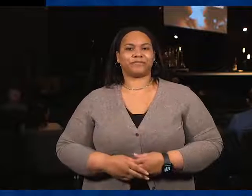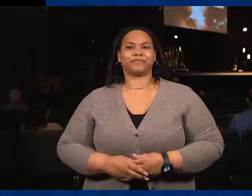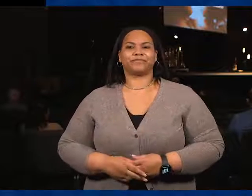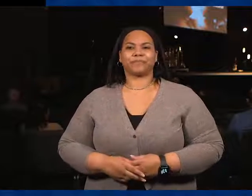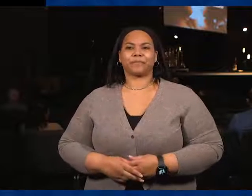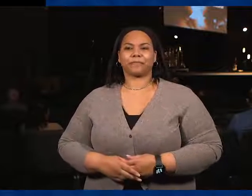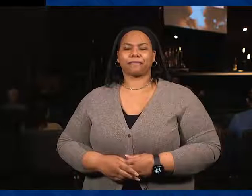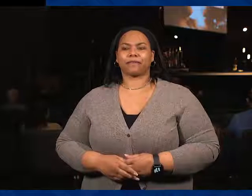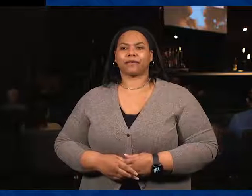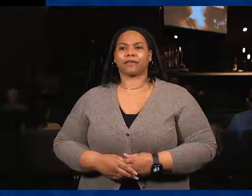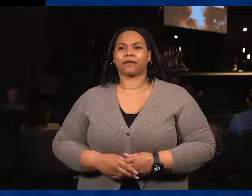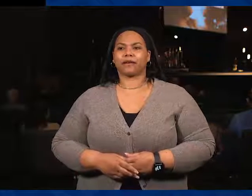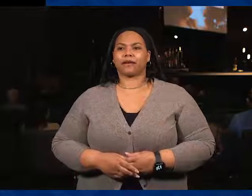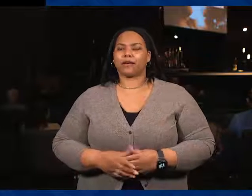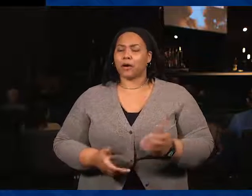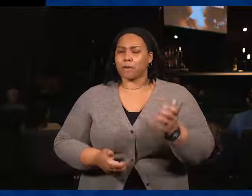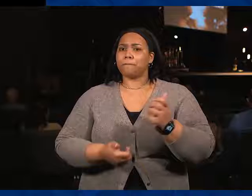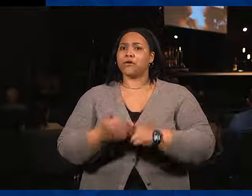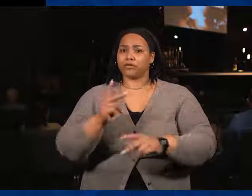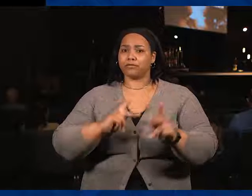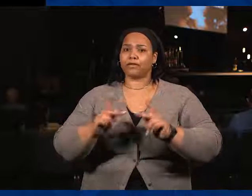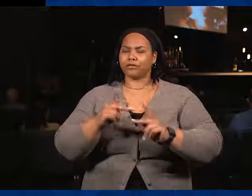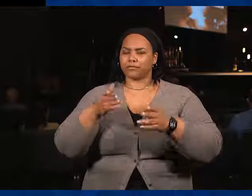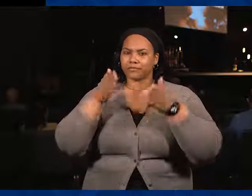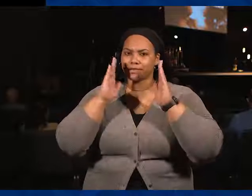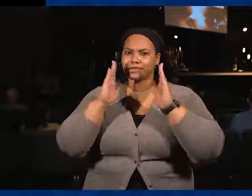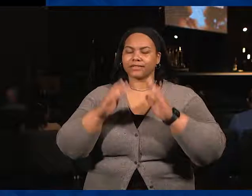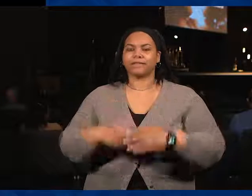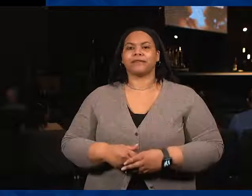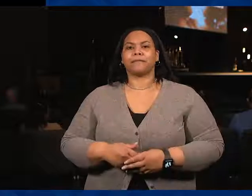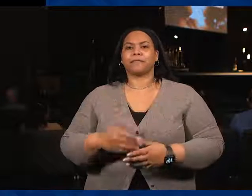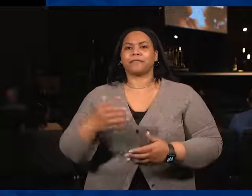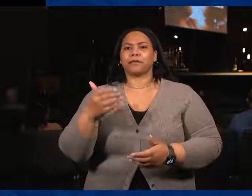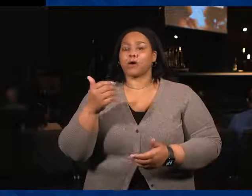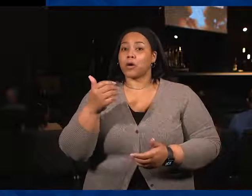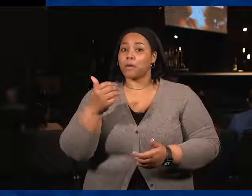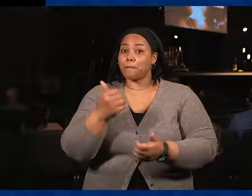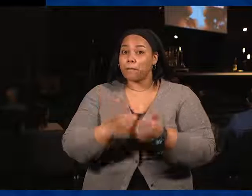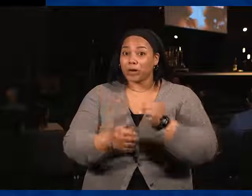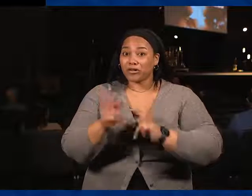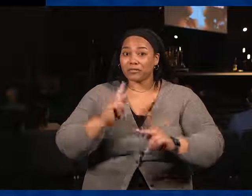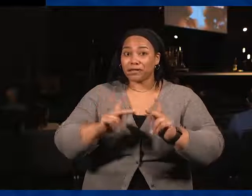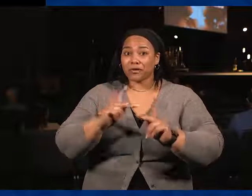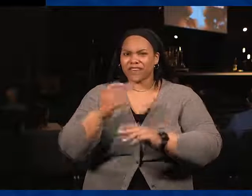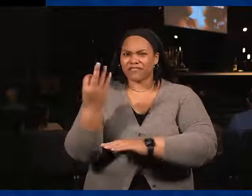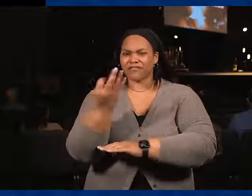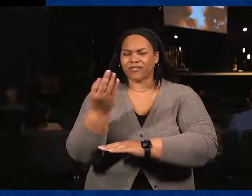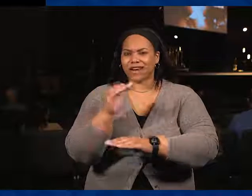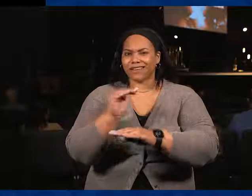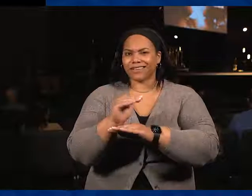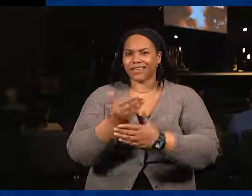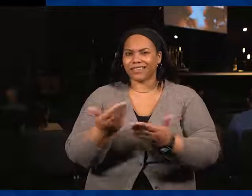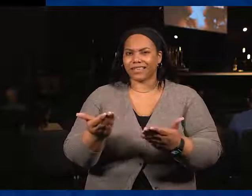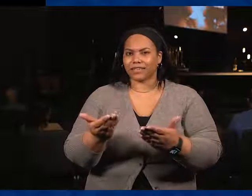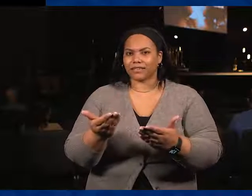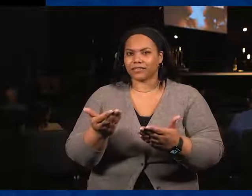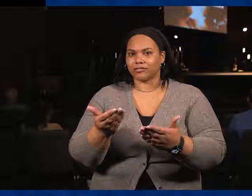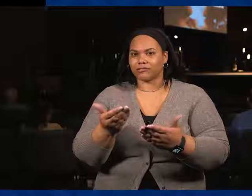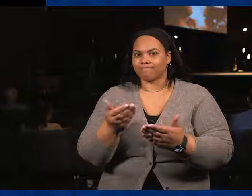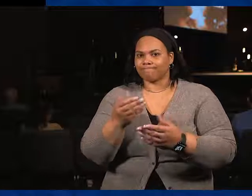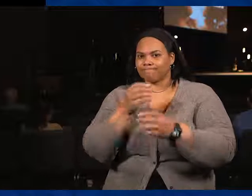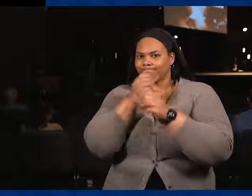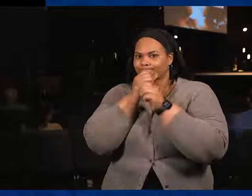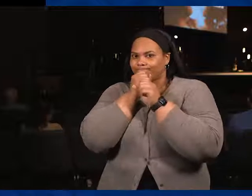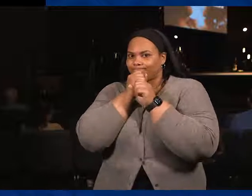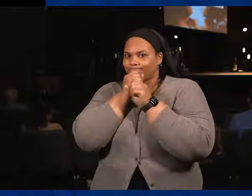Chances are, most folk listening to me this Sunday have some Friday night stuff you don't talk about when you